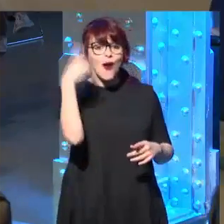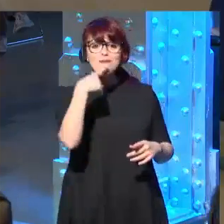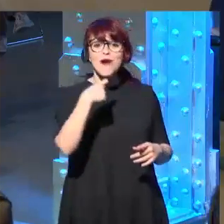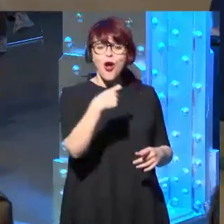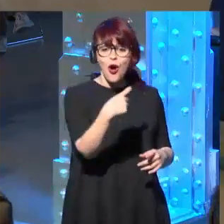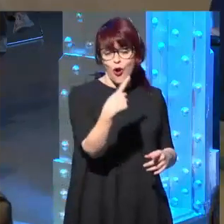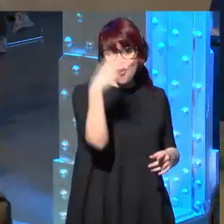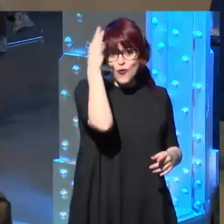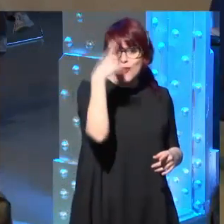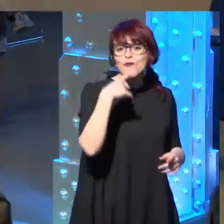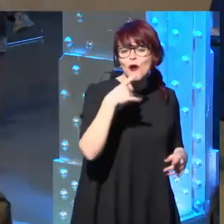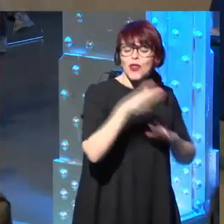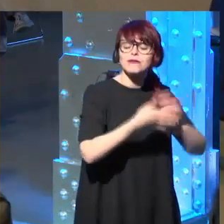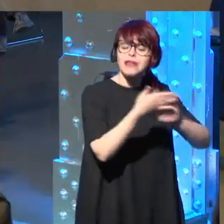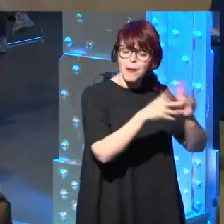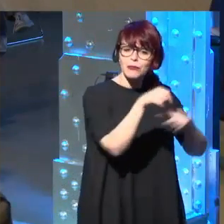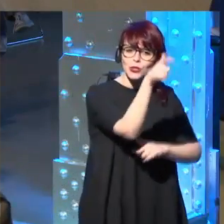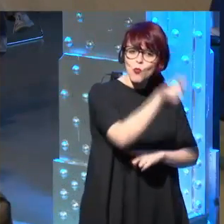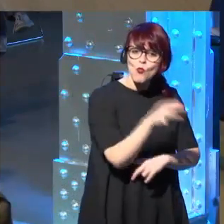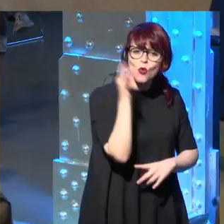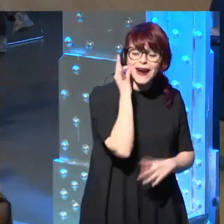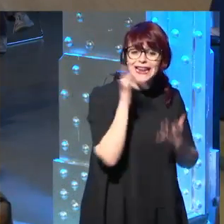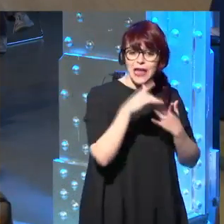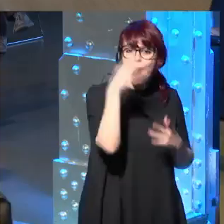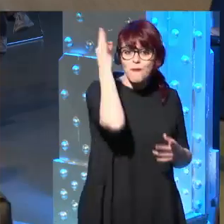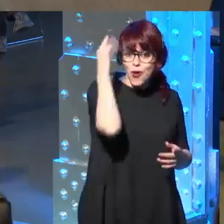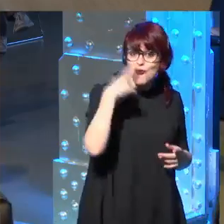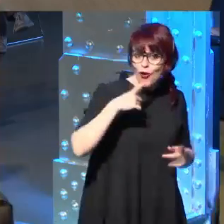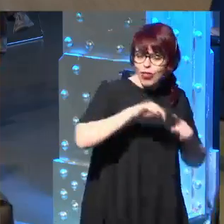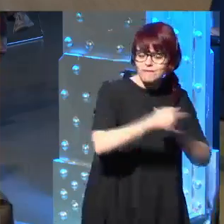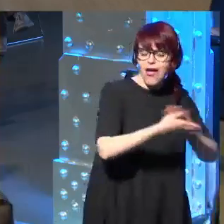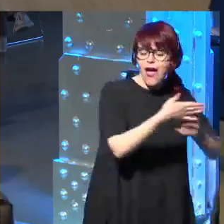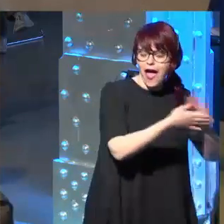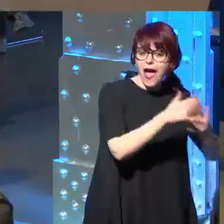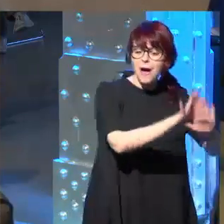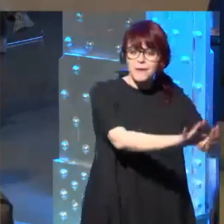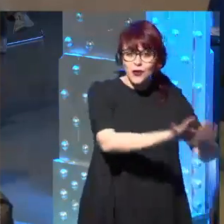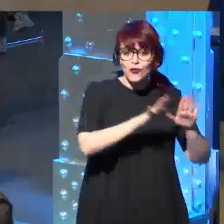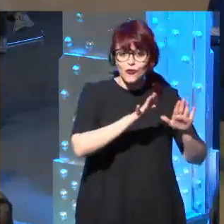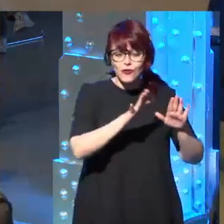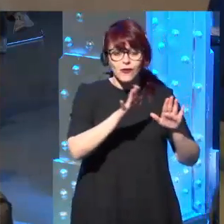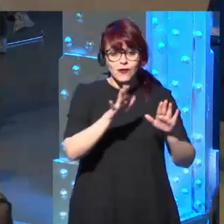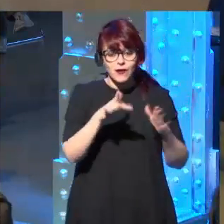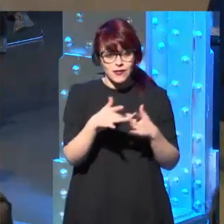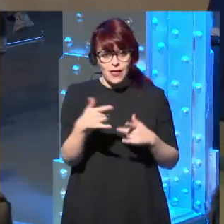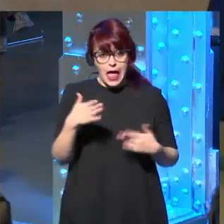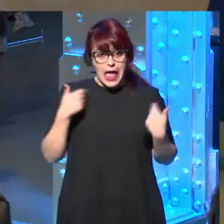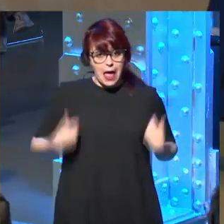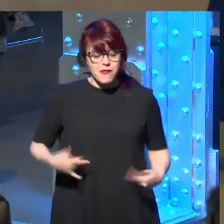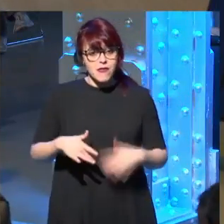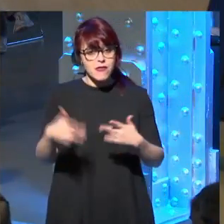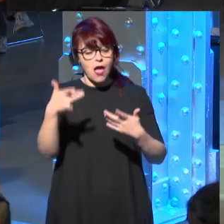red hair. But let me to read to the audience and